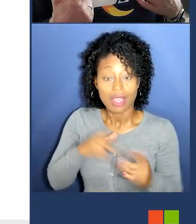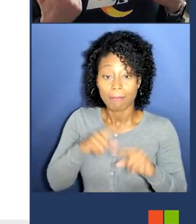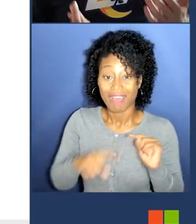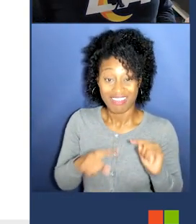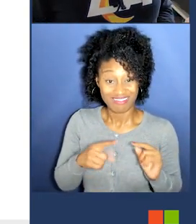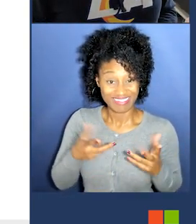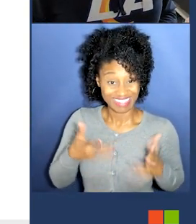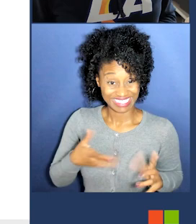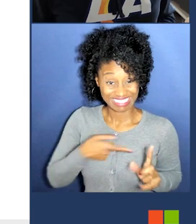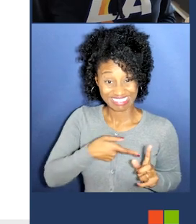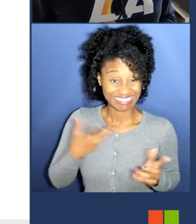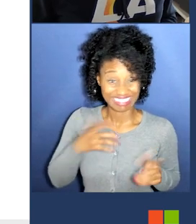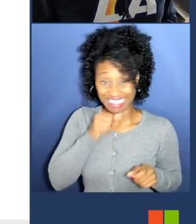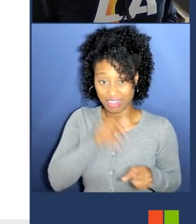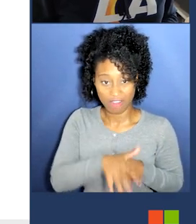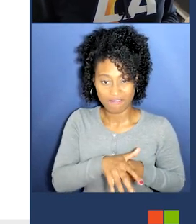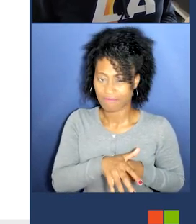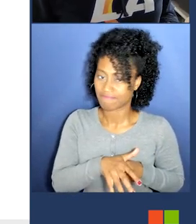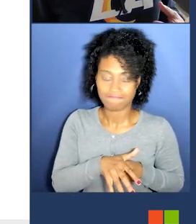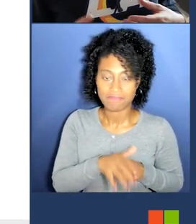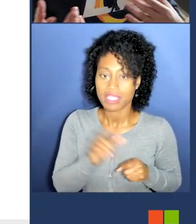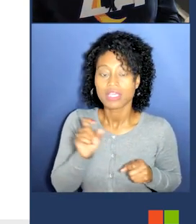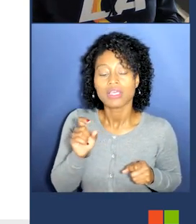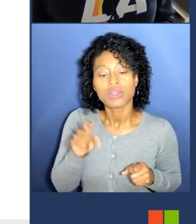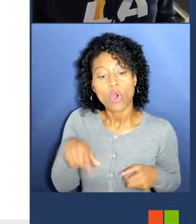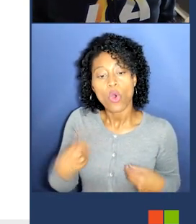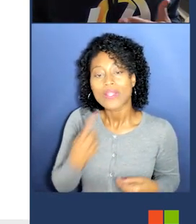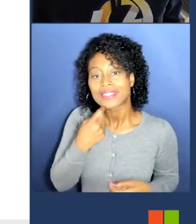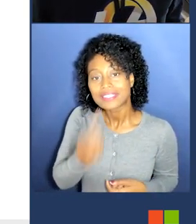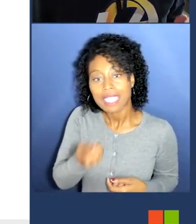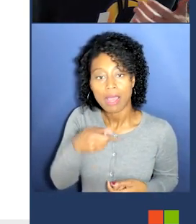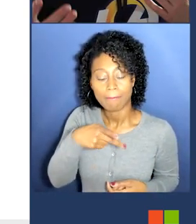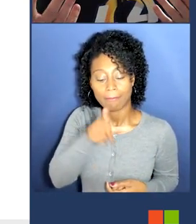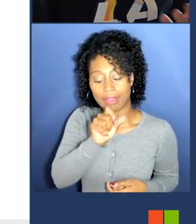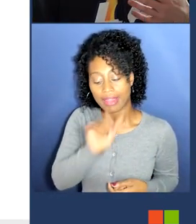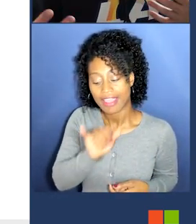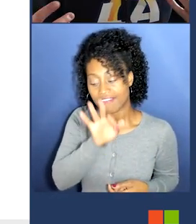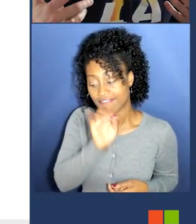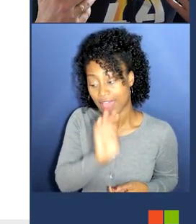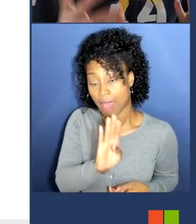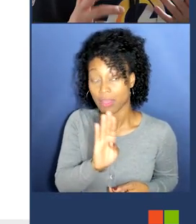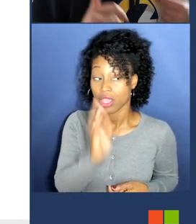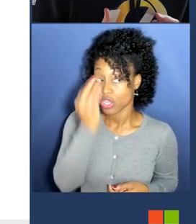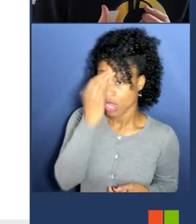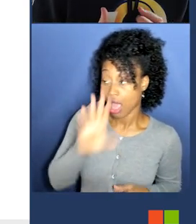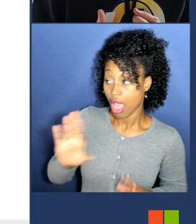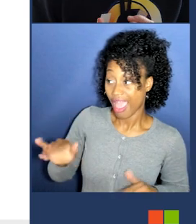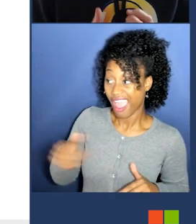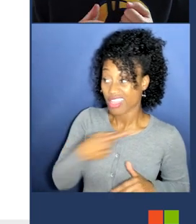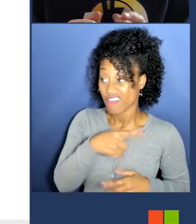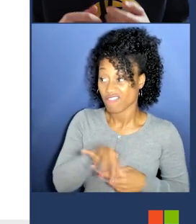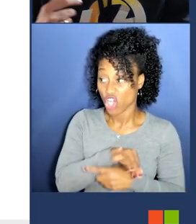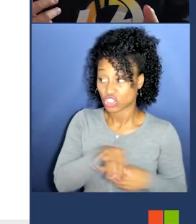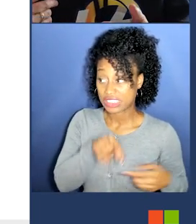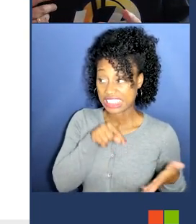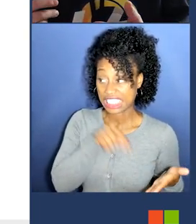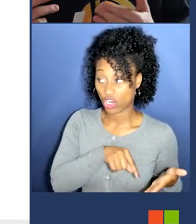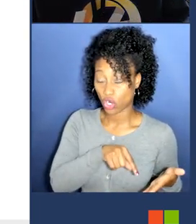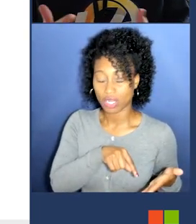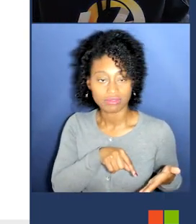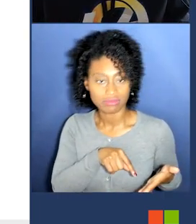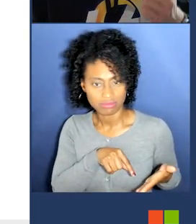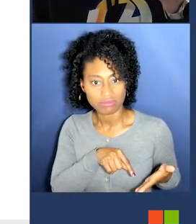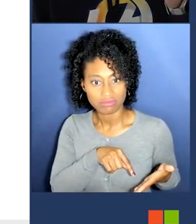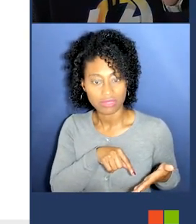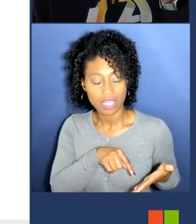itself does nothing, right? It just tells PlayFab, hey, there is a function here, and you can